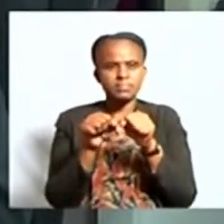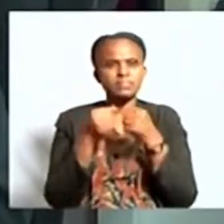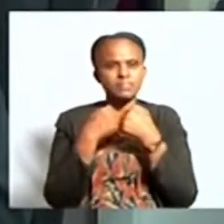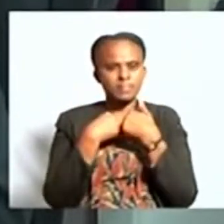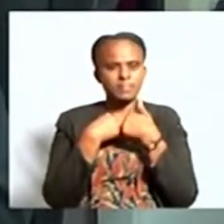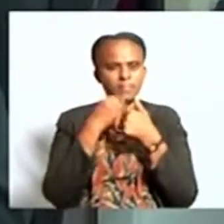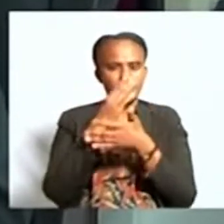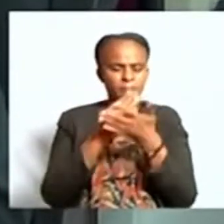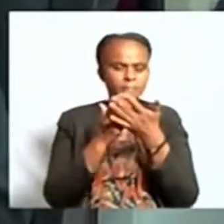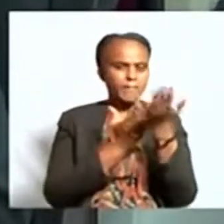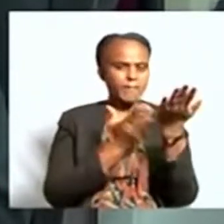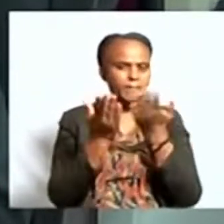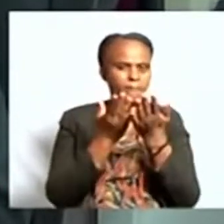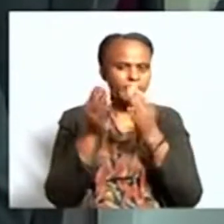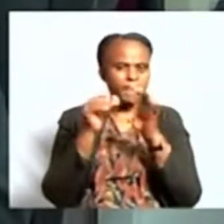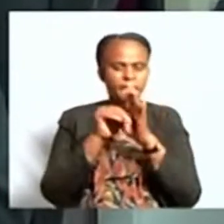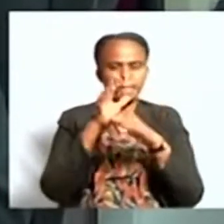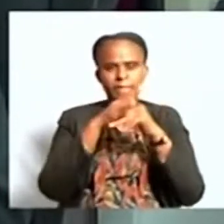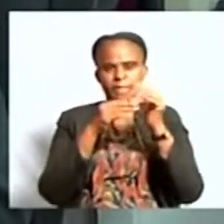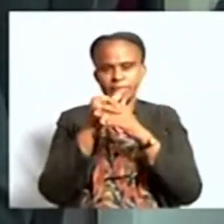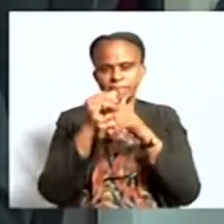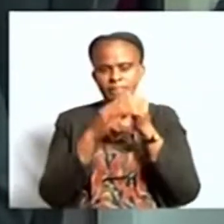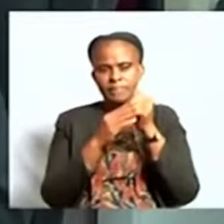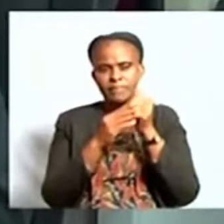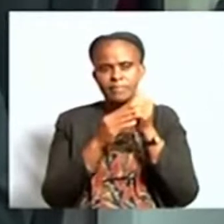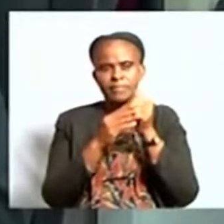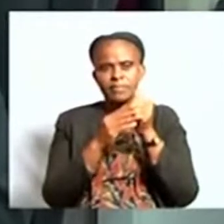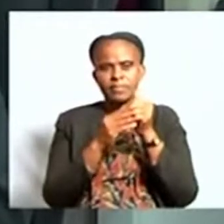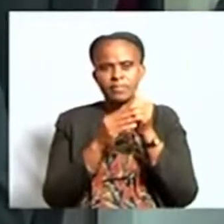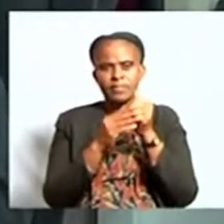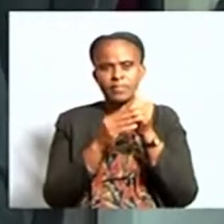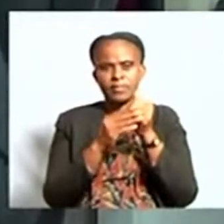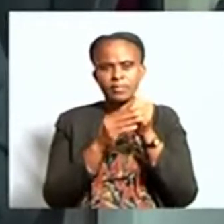some of the services in the comfort of your